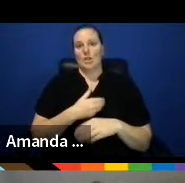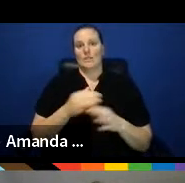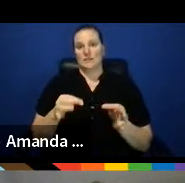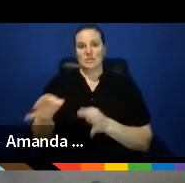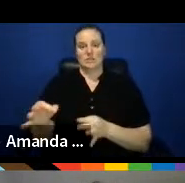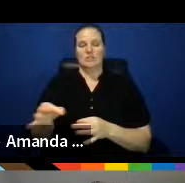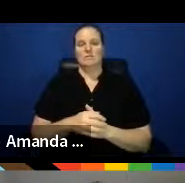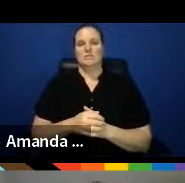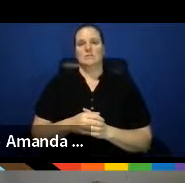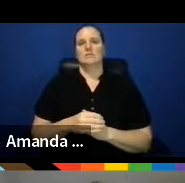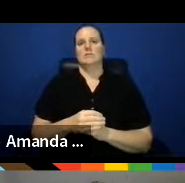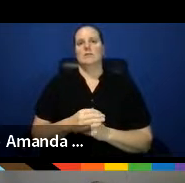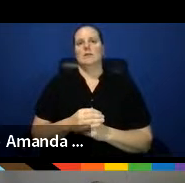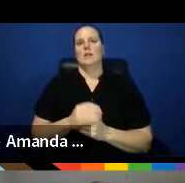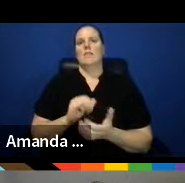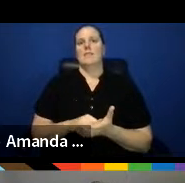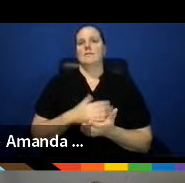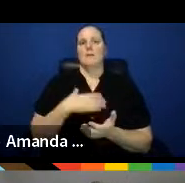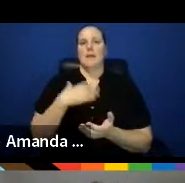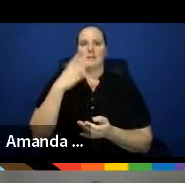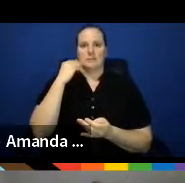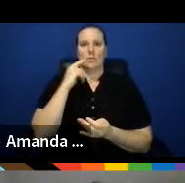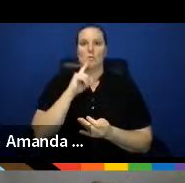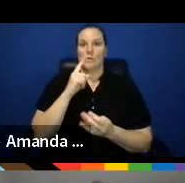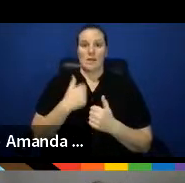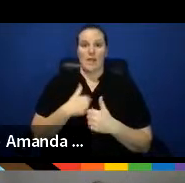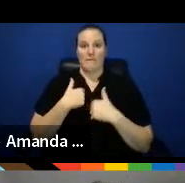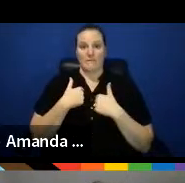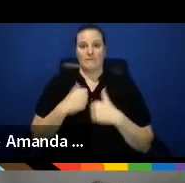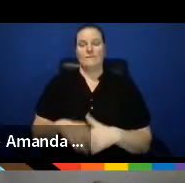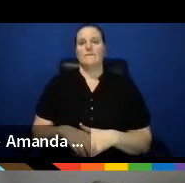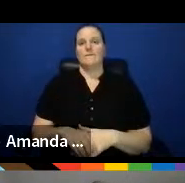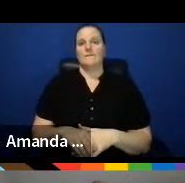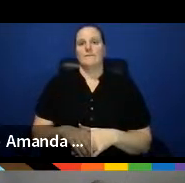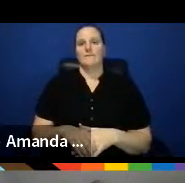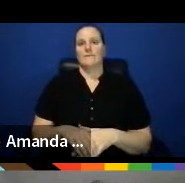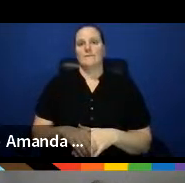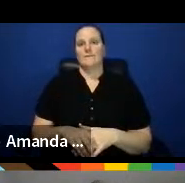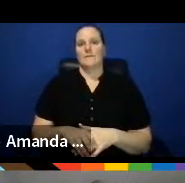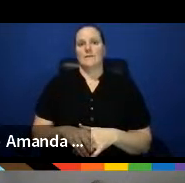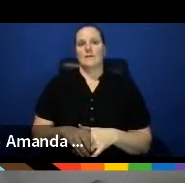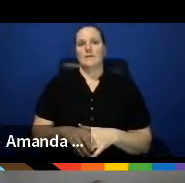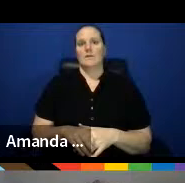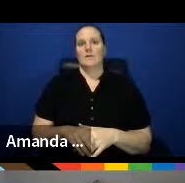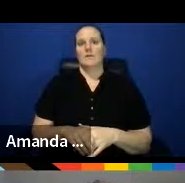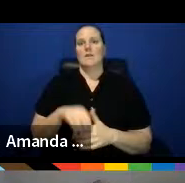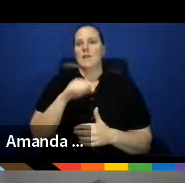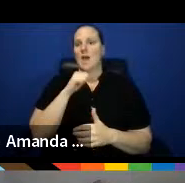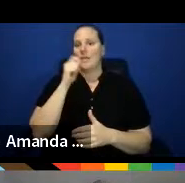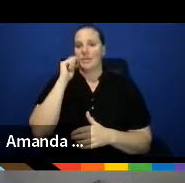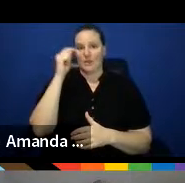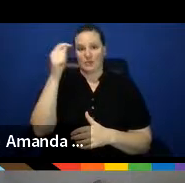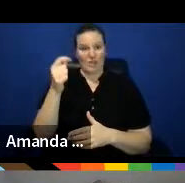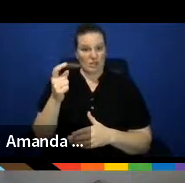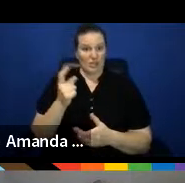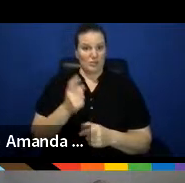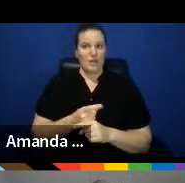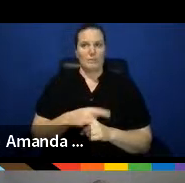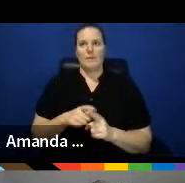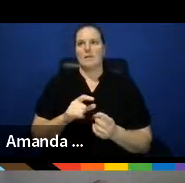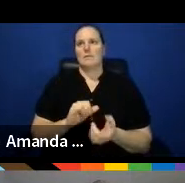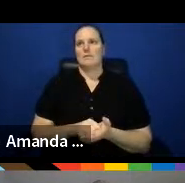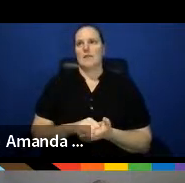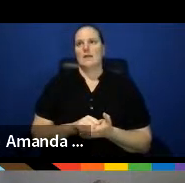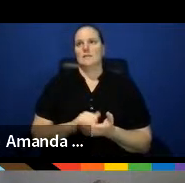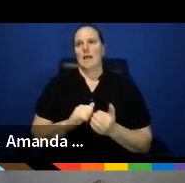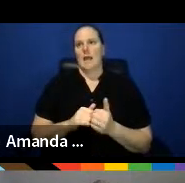So that's what I experienced in real life. Not theoretically correct, but that's how it happens a